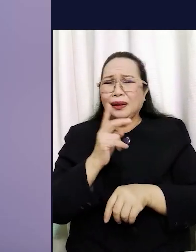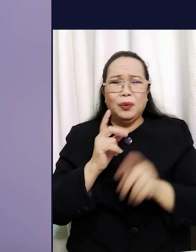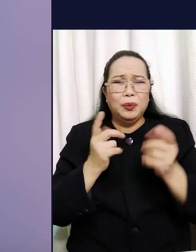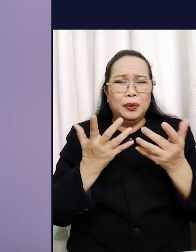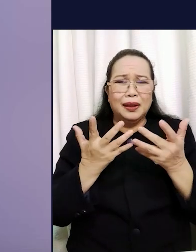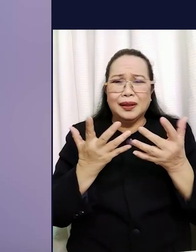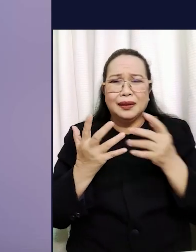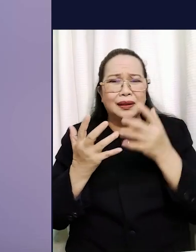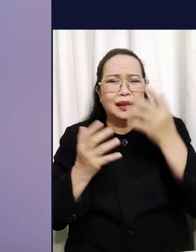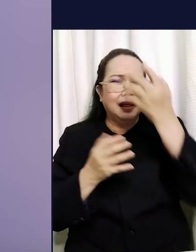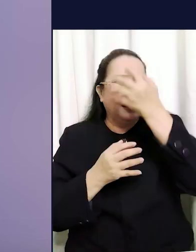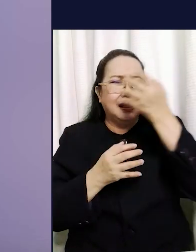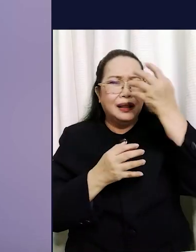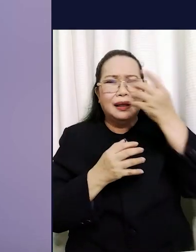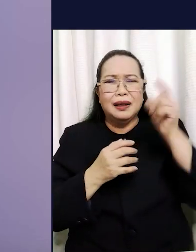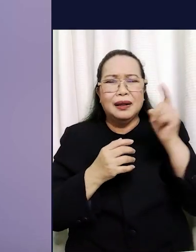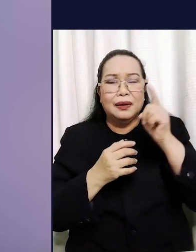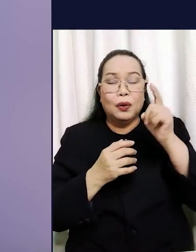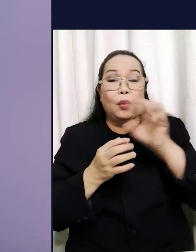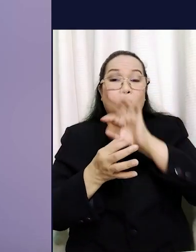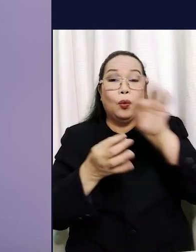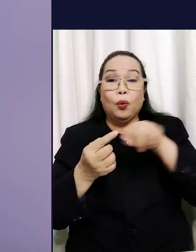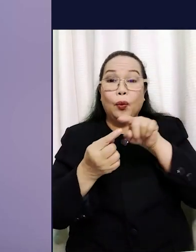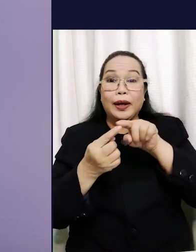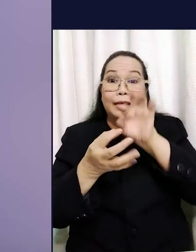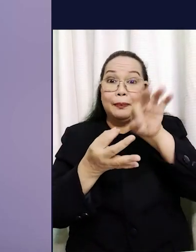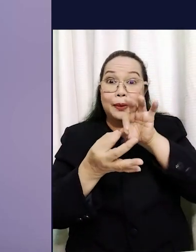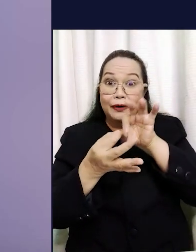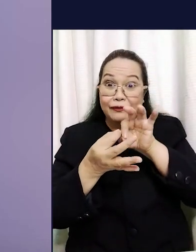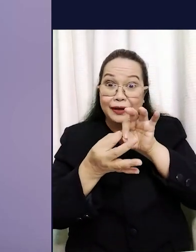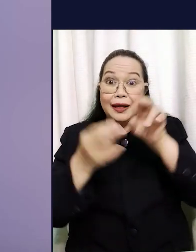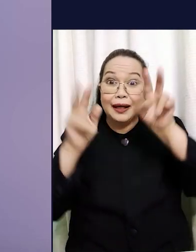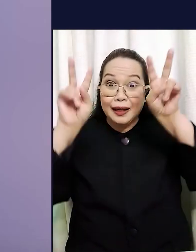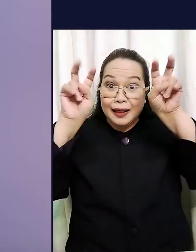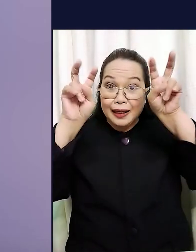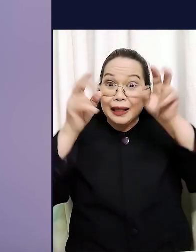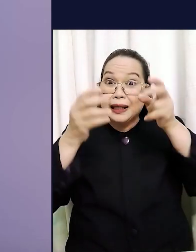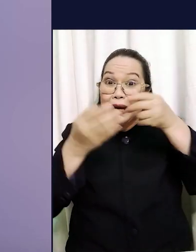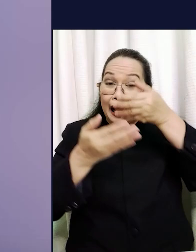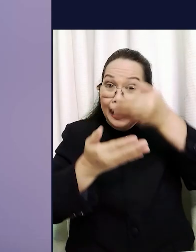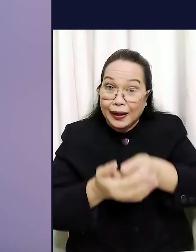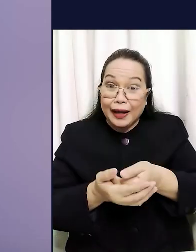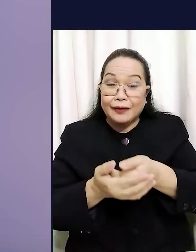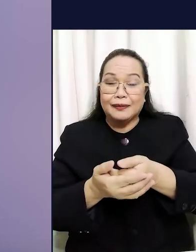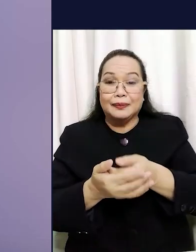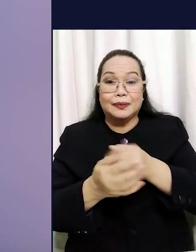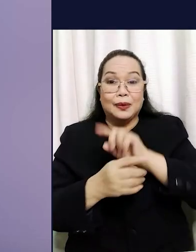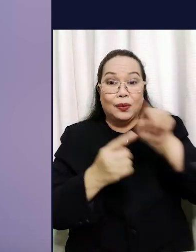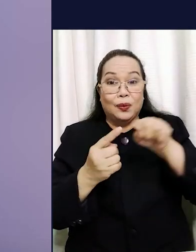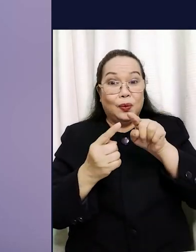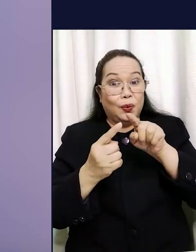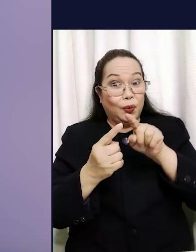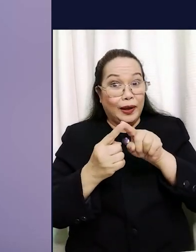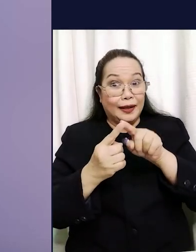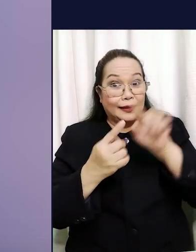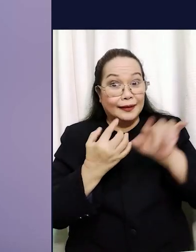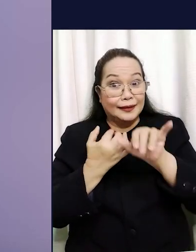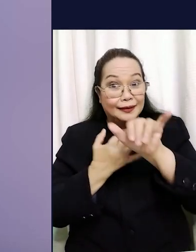so Pastor, siguro tanongin nyo ngayon. So alin ho doon? Yung when the perfect comes. Ito po yan.